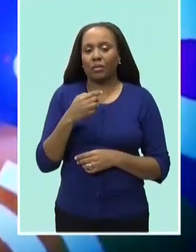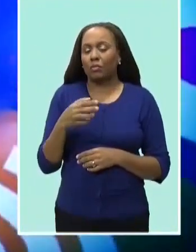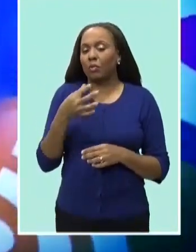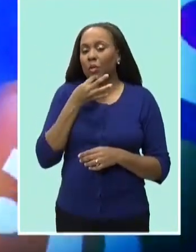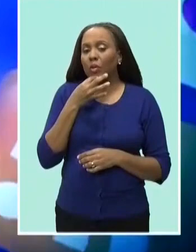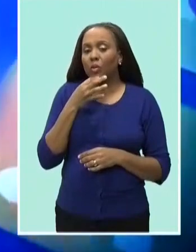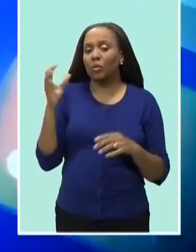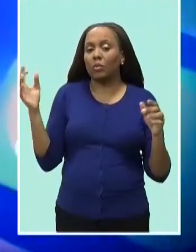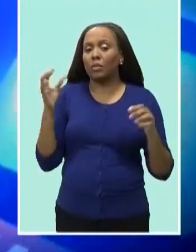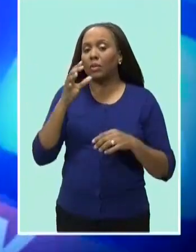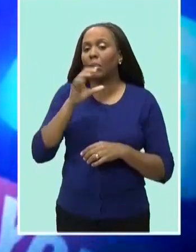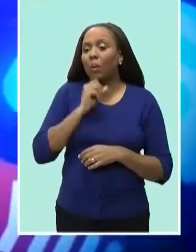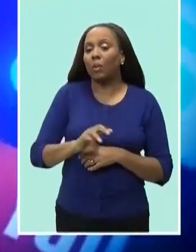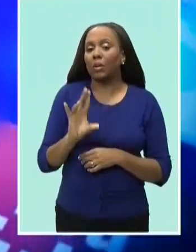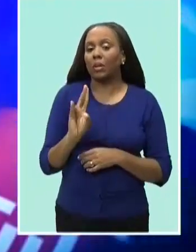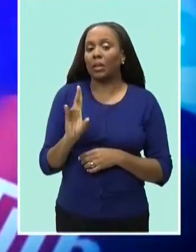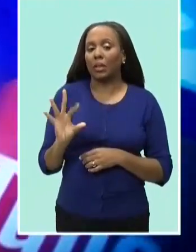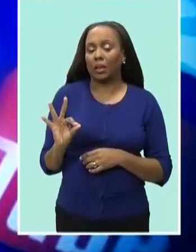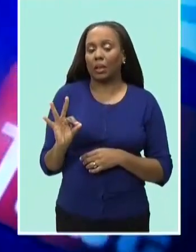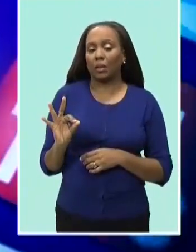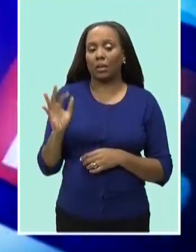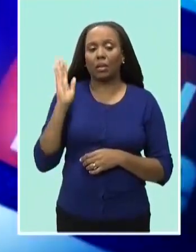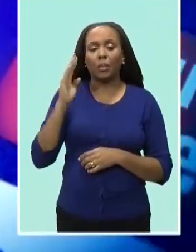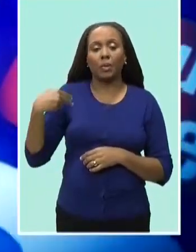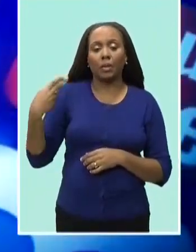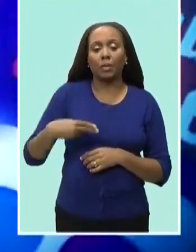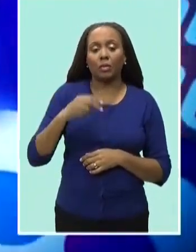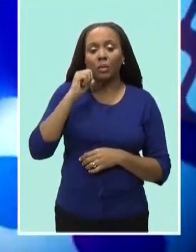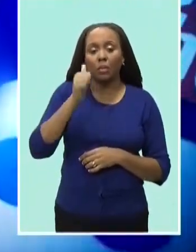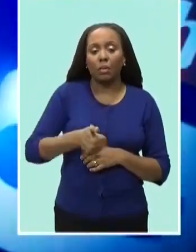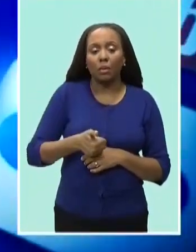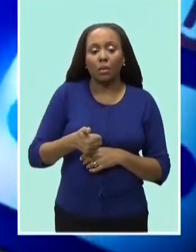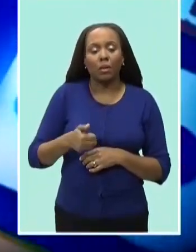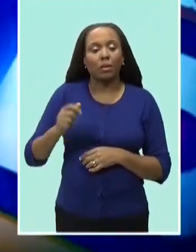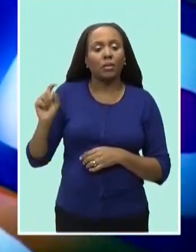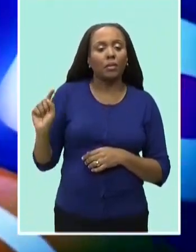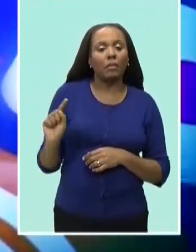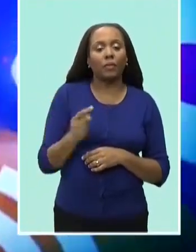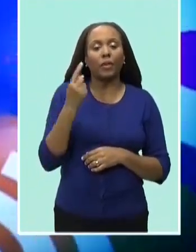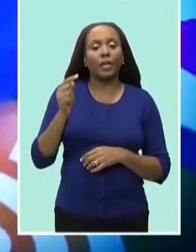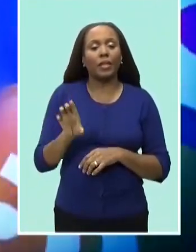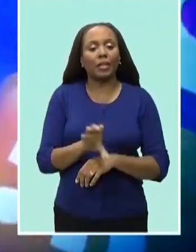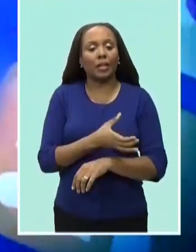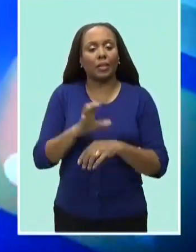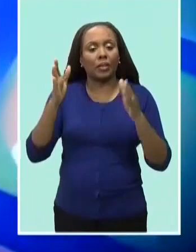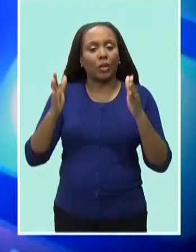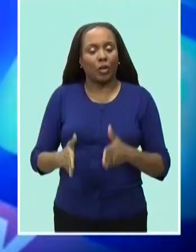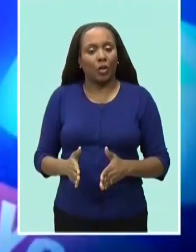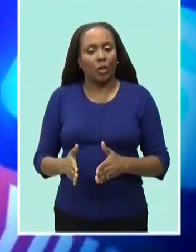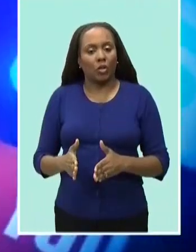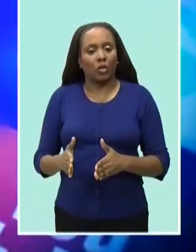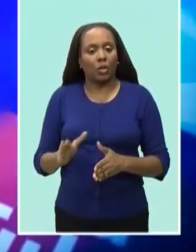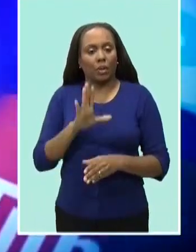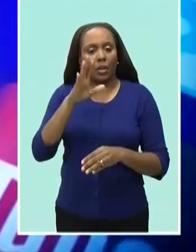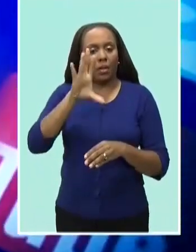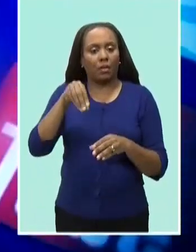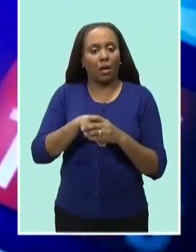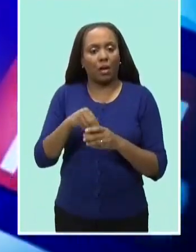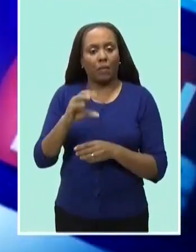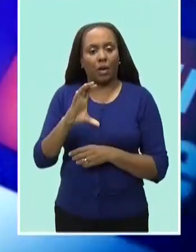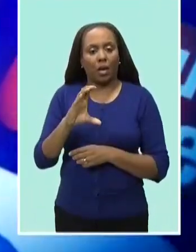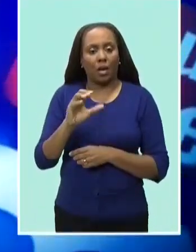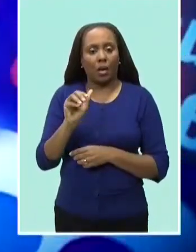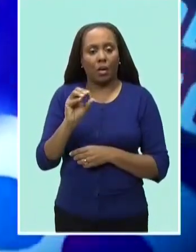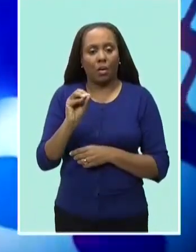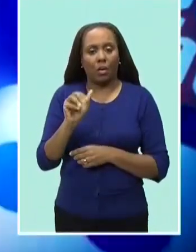her 79th birthday, she will make history tomorrow when she becomes the first Calypsonian to perform at the Coachella Music